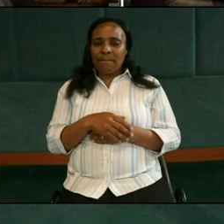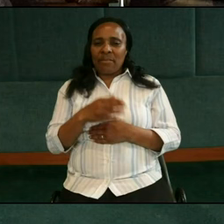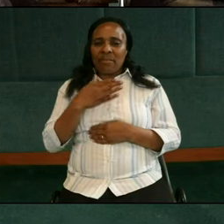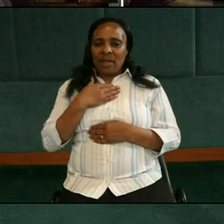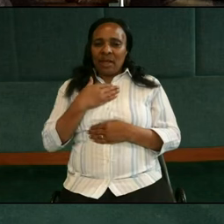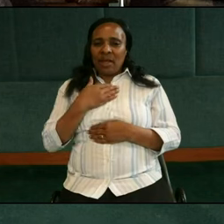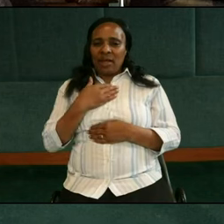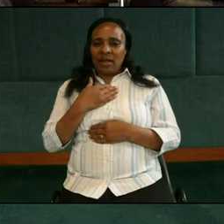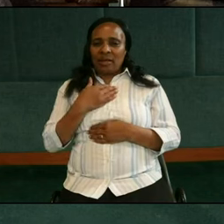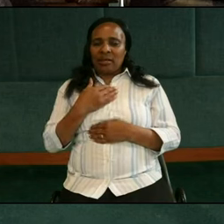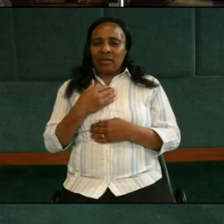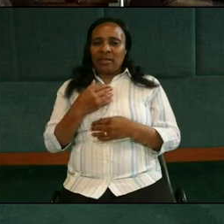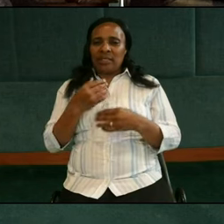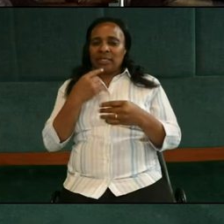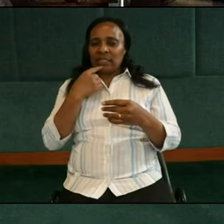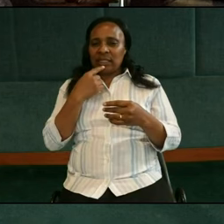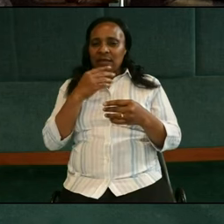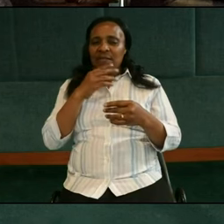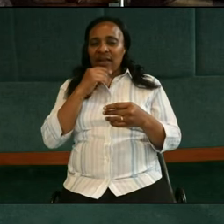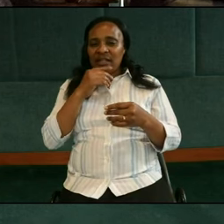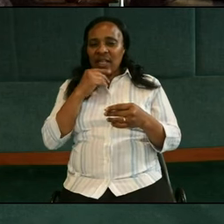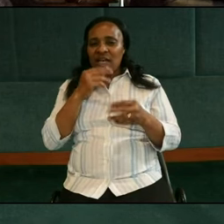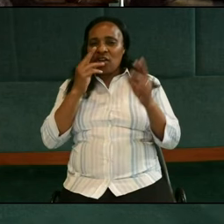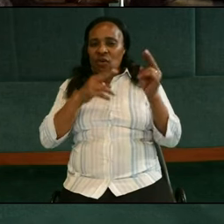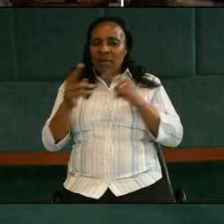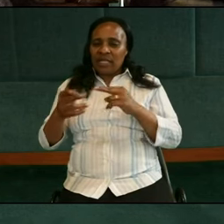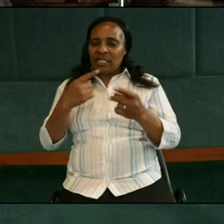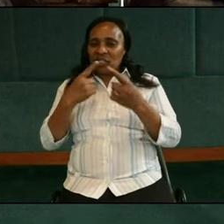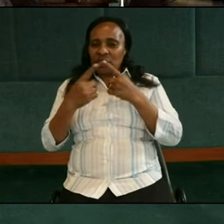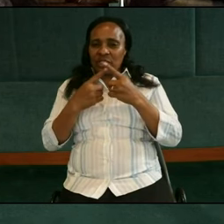My dad normally says, okay,